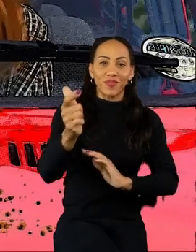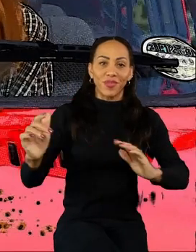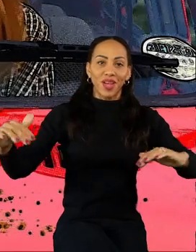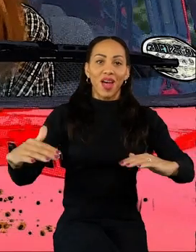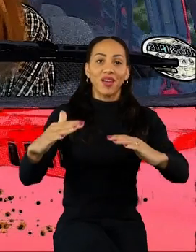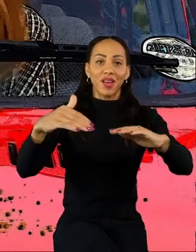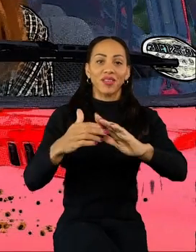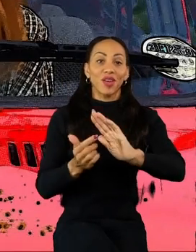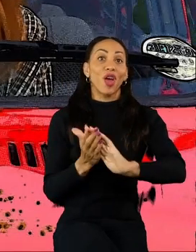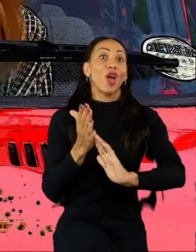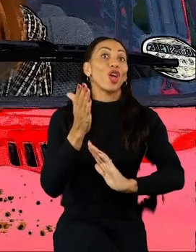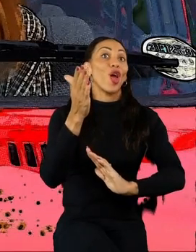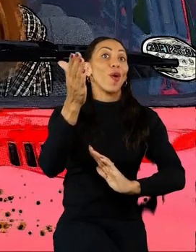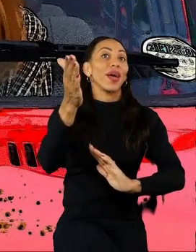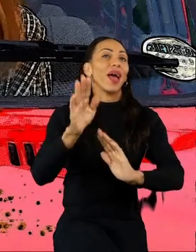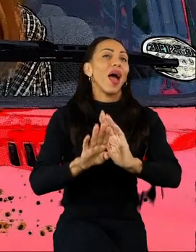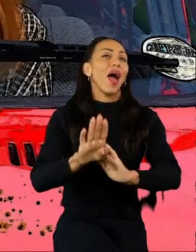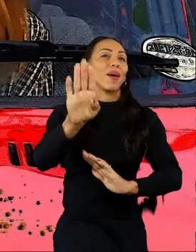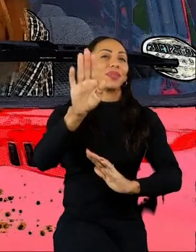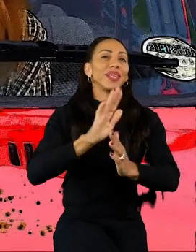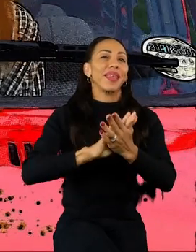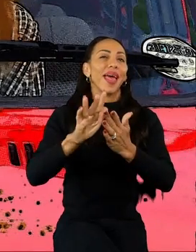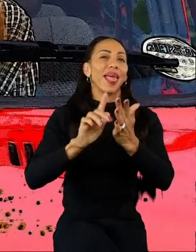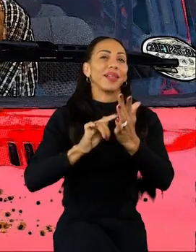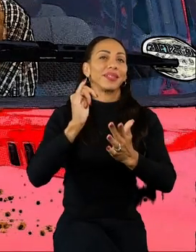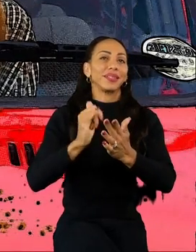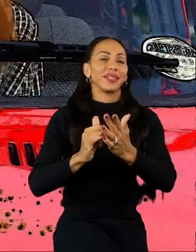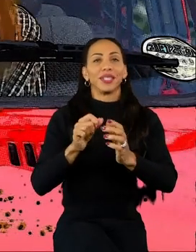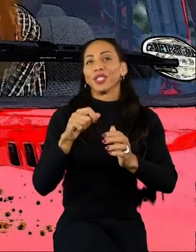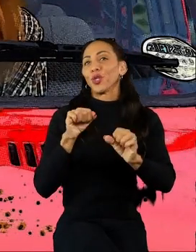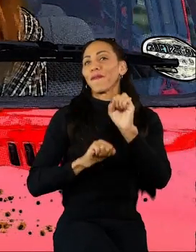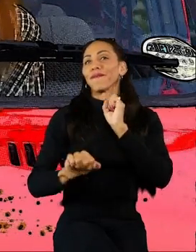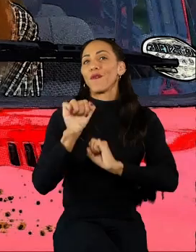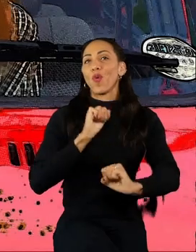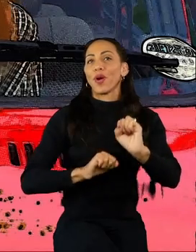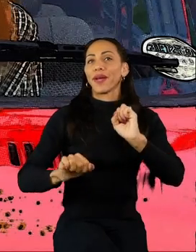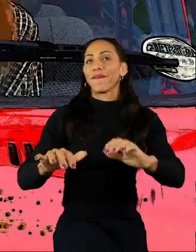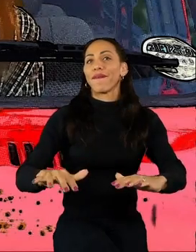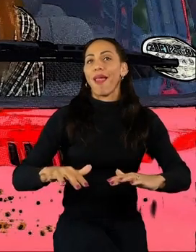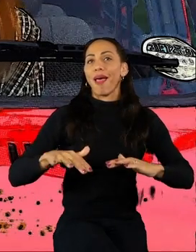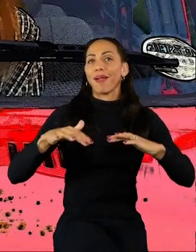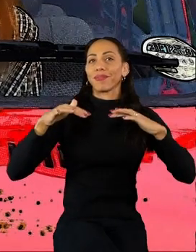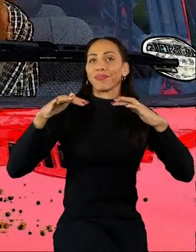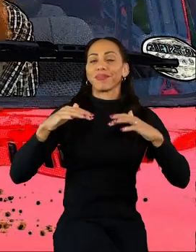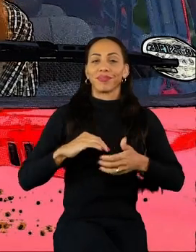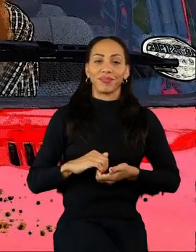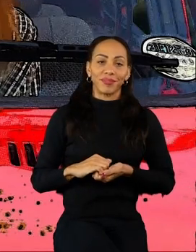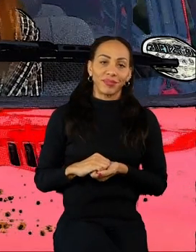You are driving out in the countryside somewhere. Well, up to the hills. Let's say you're driving out. You're driving up to the hills to escape the flood